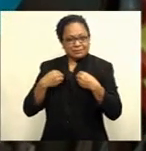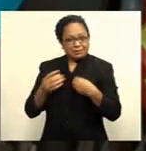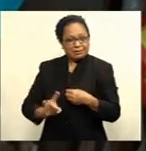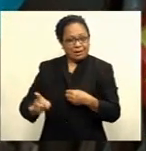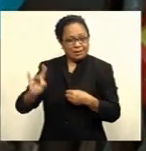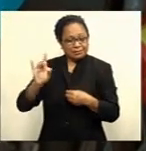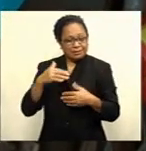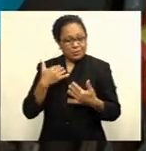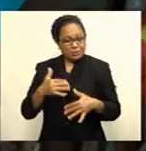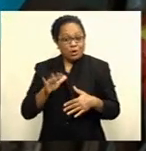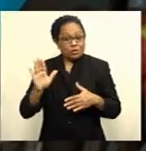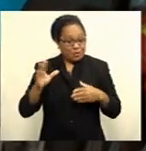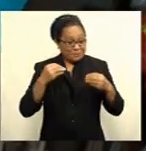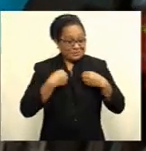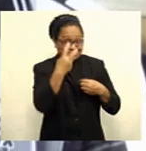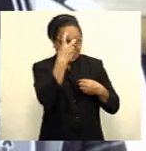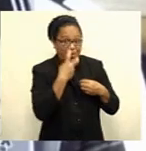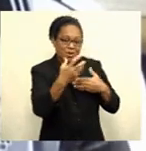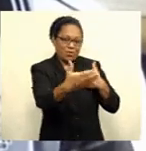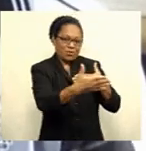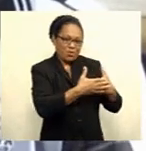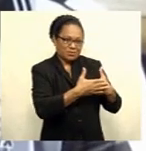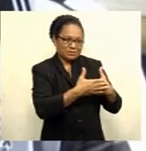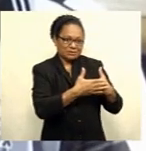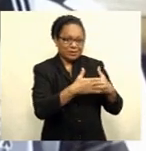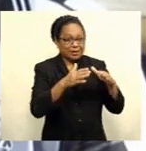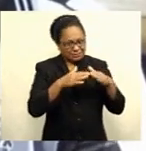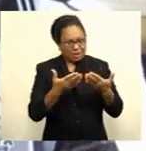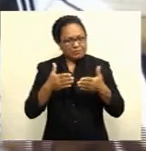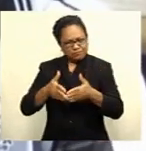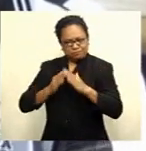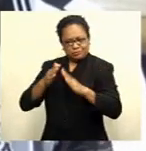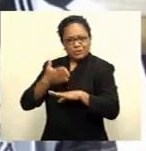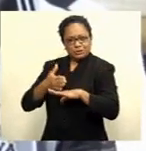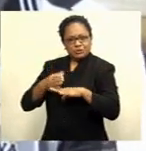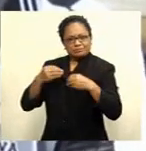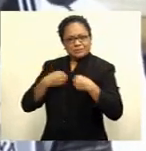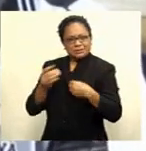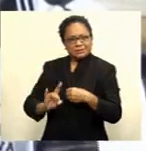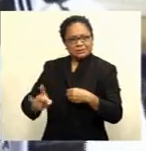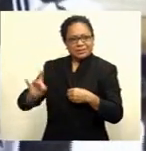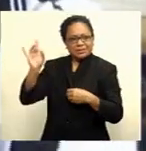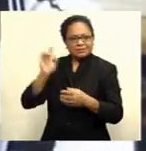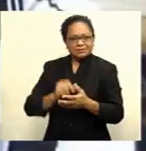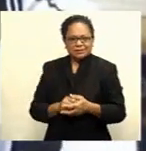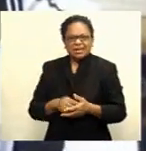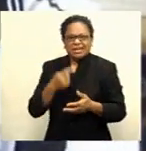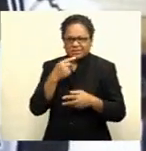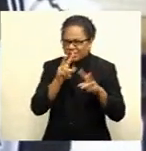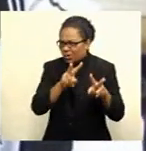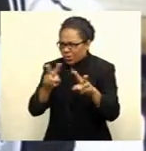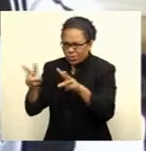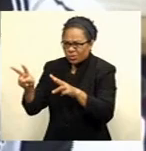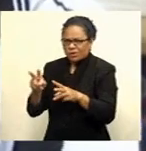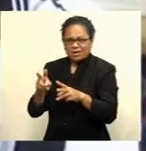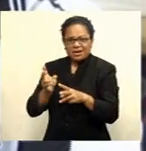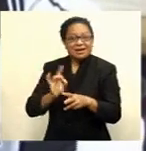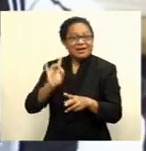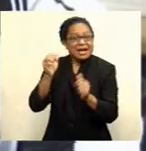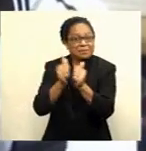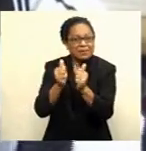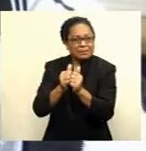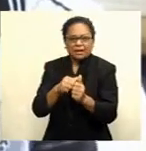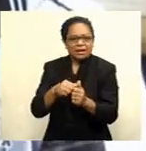my shop. Then I started my business as a kite. I was looking for the kite paper. We can't find any kite paper. I was